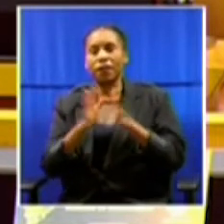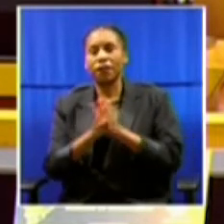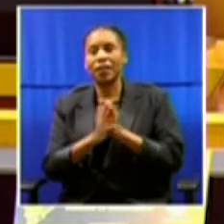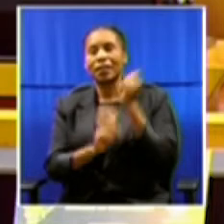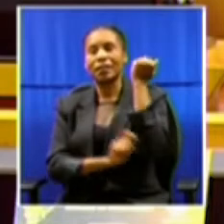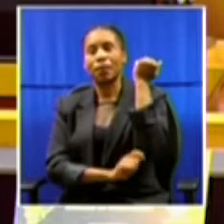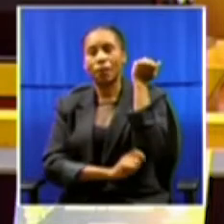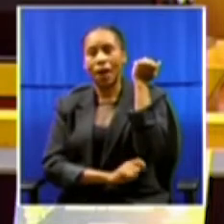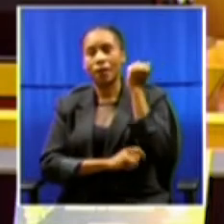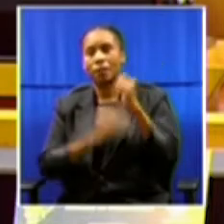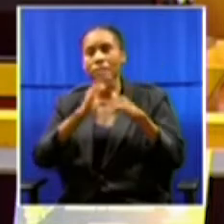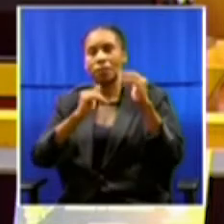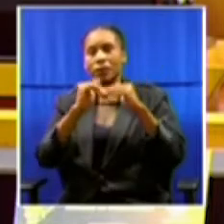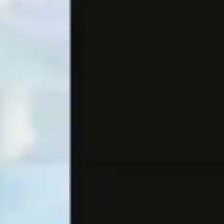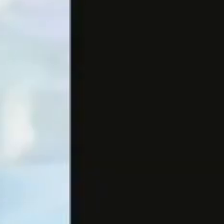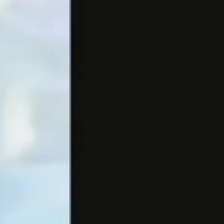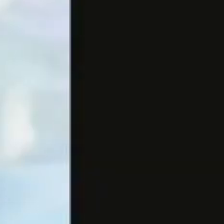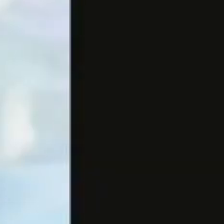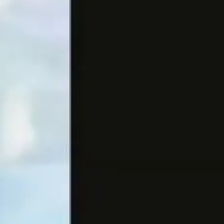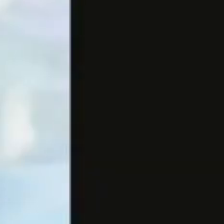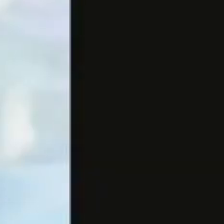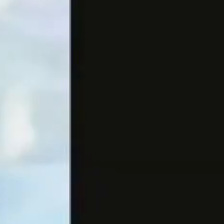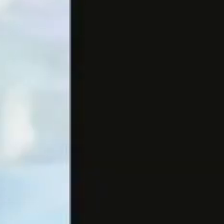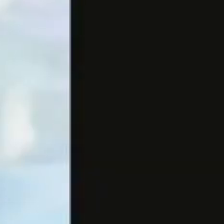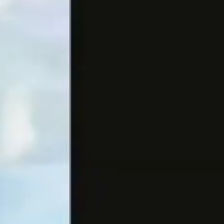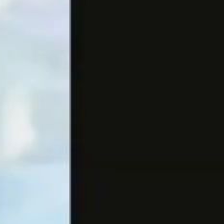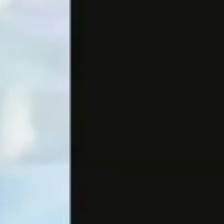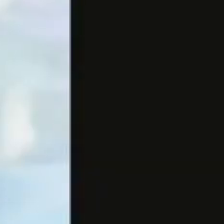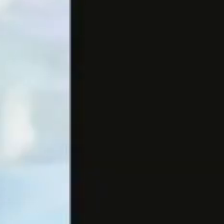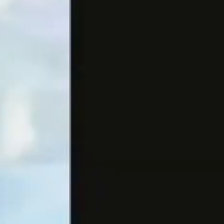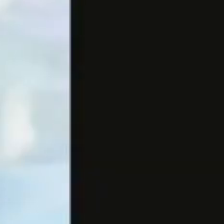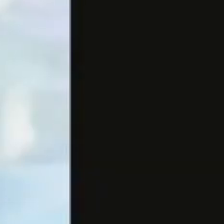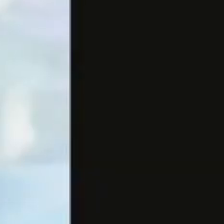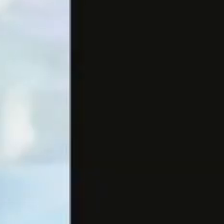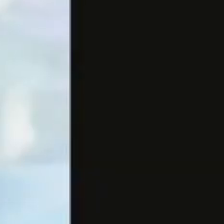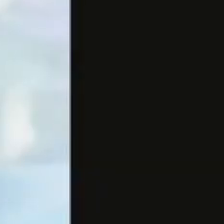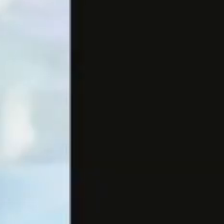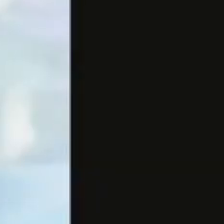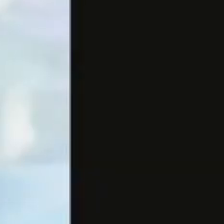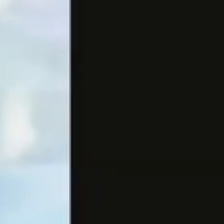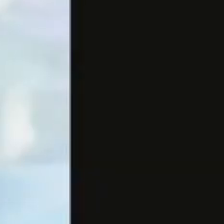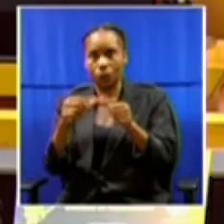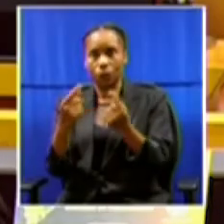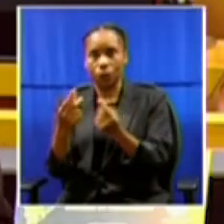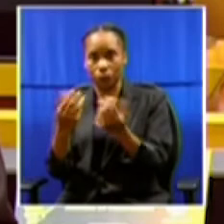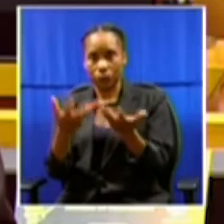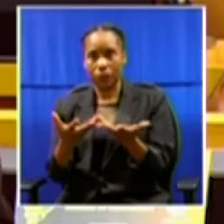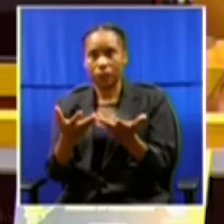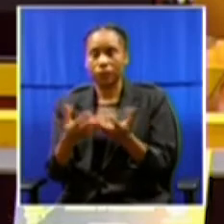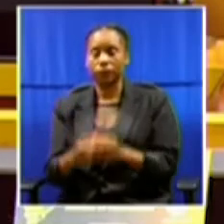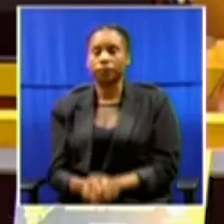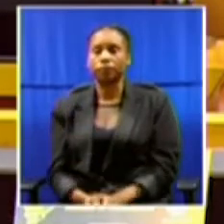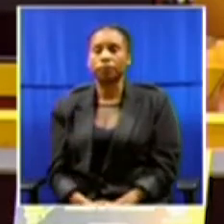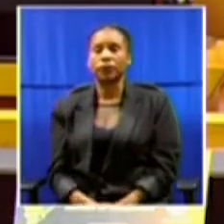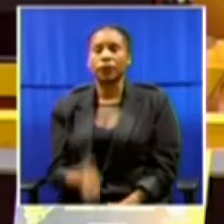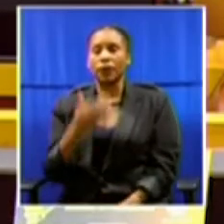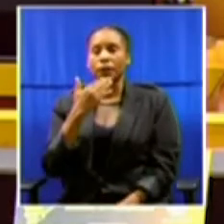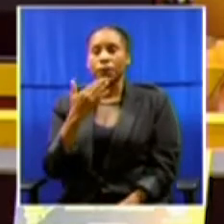in Midrand, and we'll continue to do that, Chairperson, with the more urgency at our disposal. Thank you very